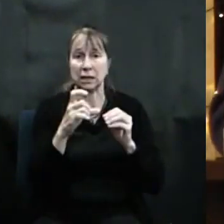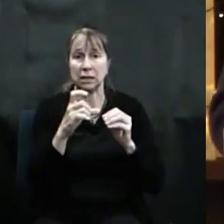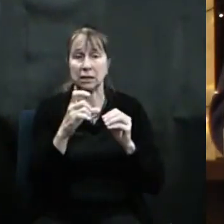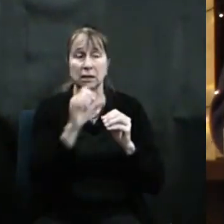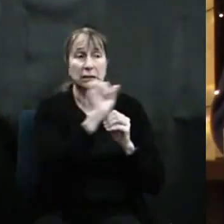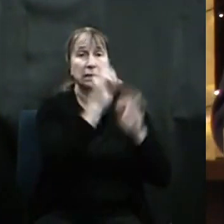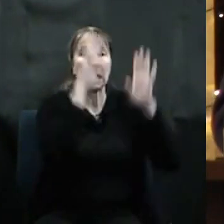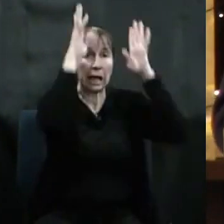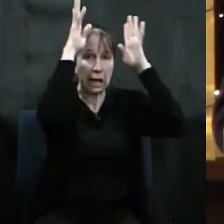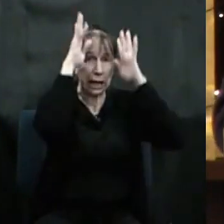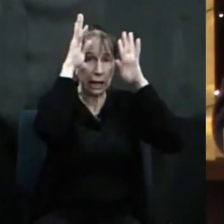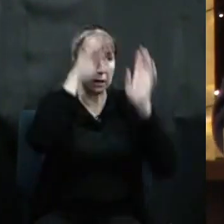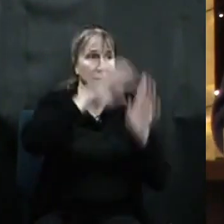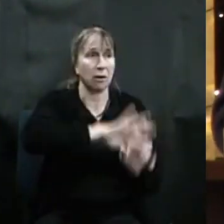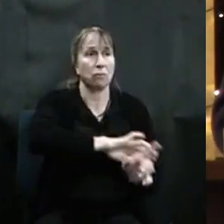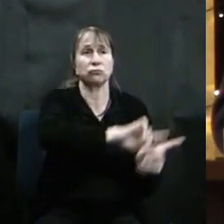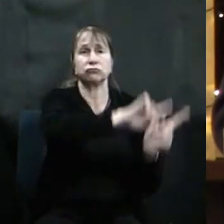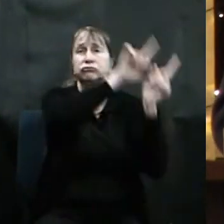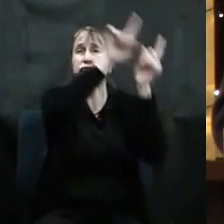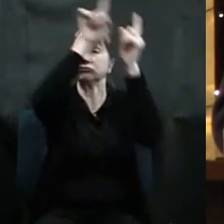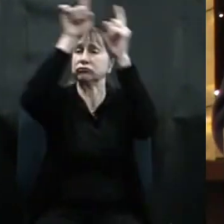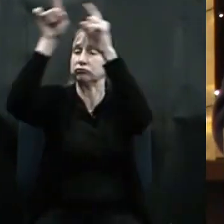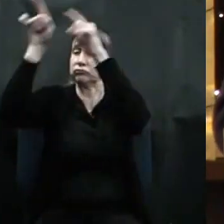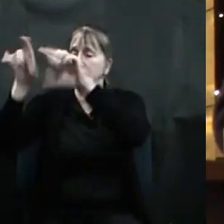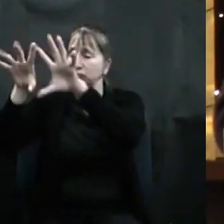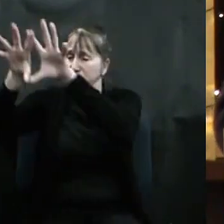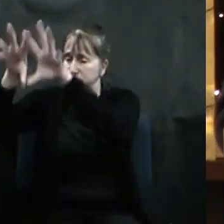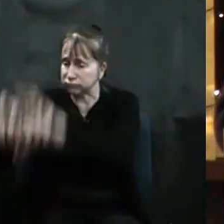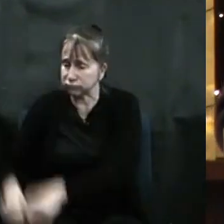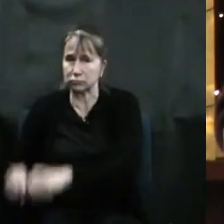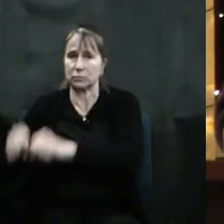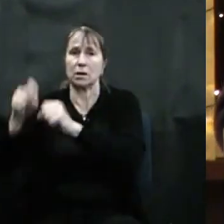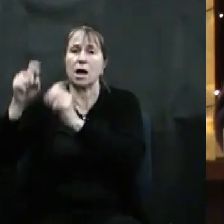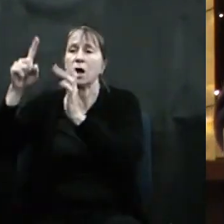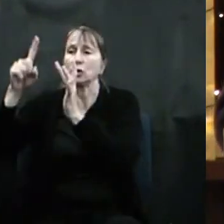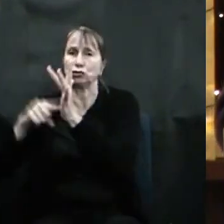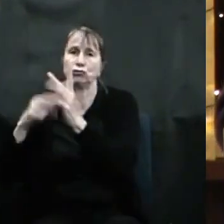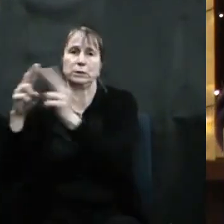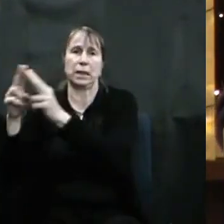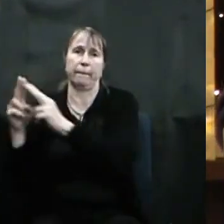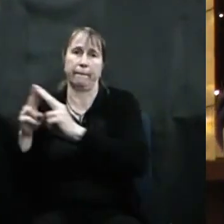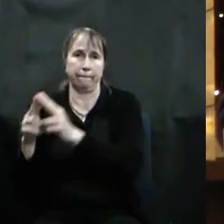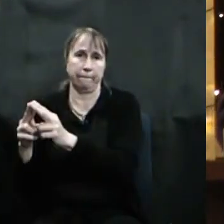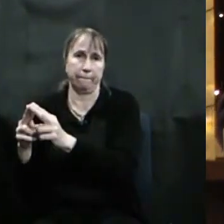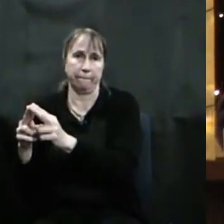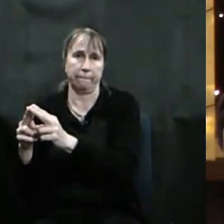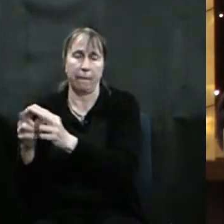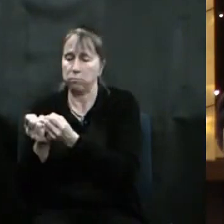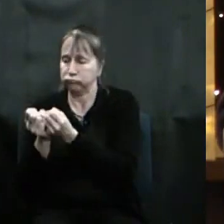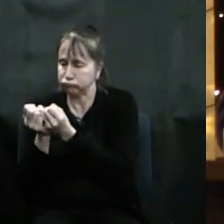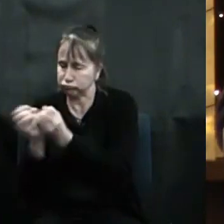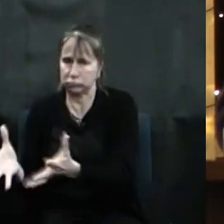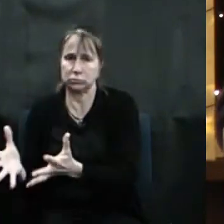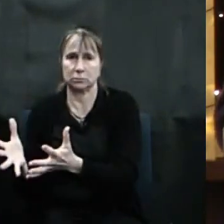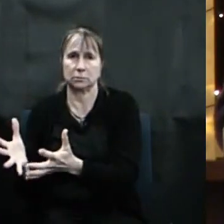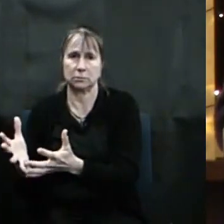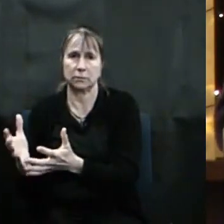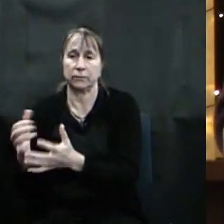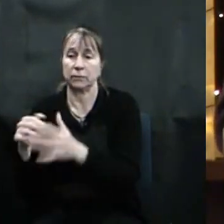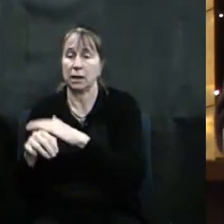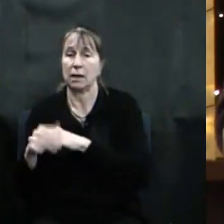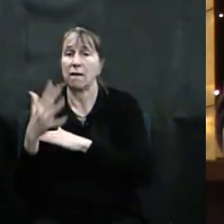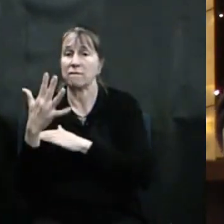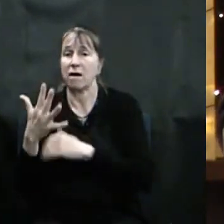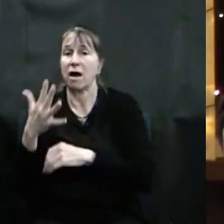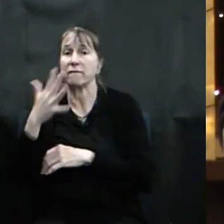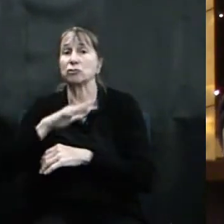army invaded Judah and laid siege to the capital, Jerusalem. And about 588 BC, the